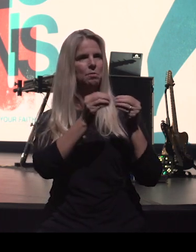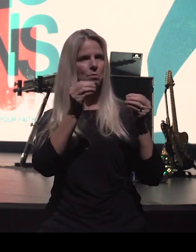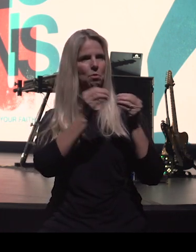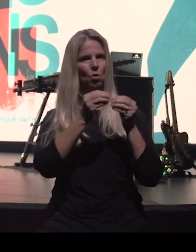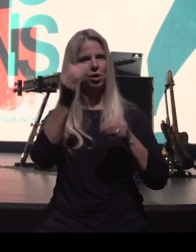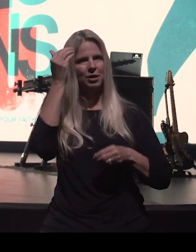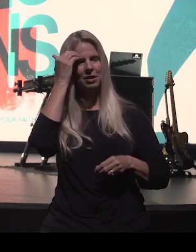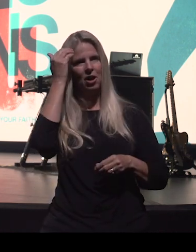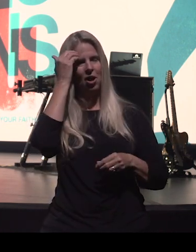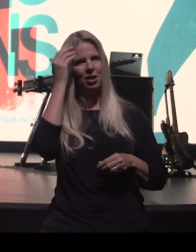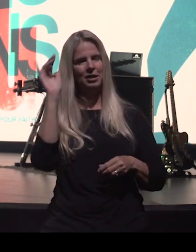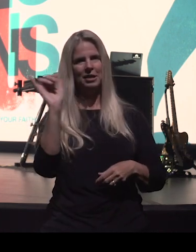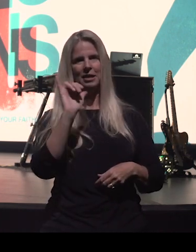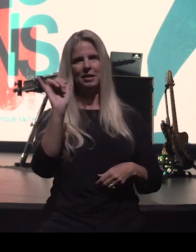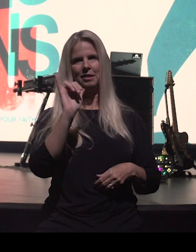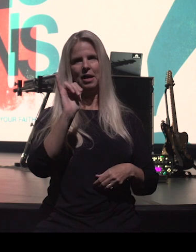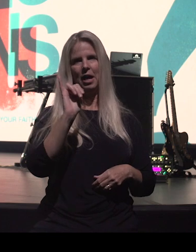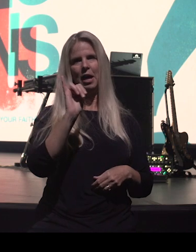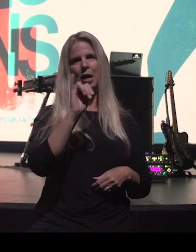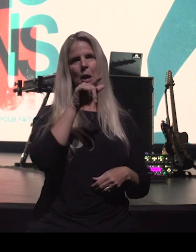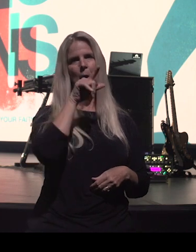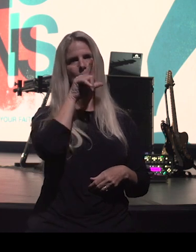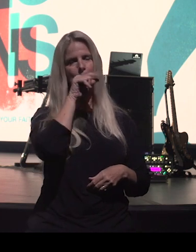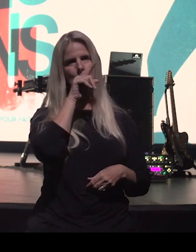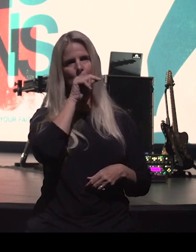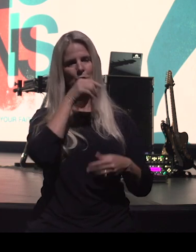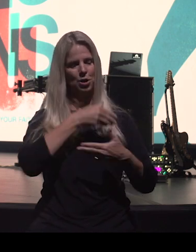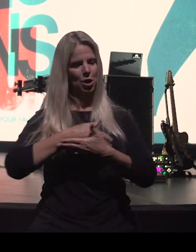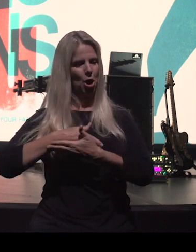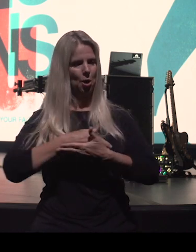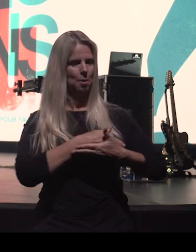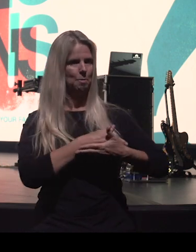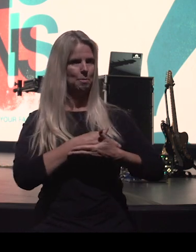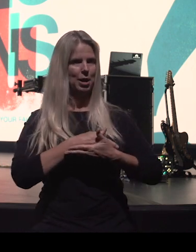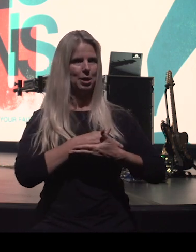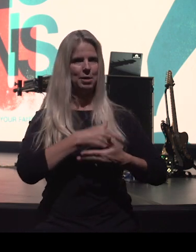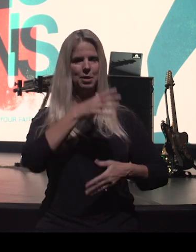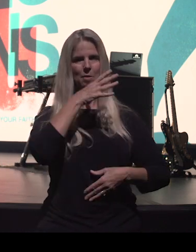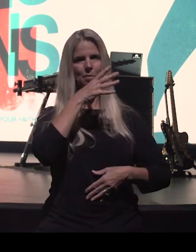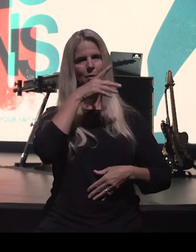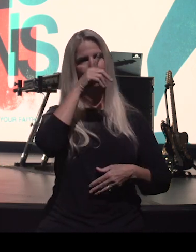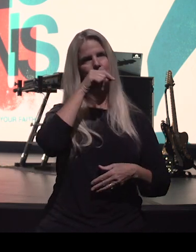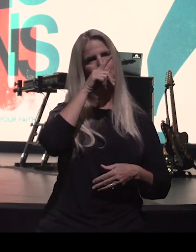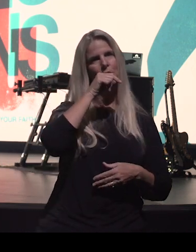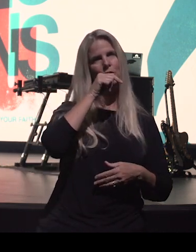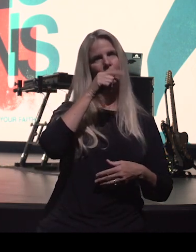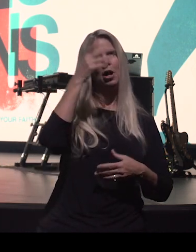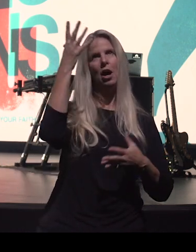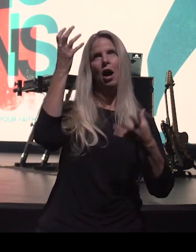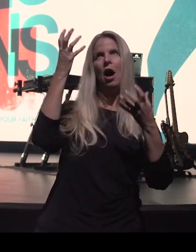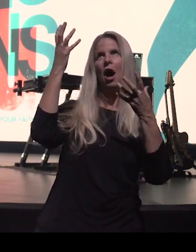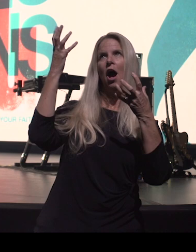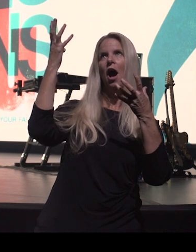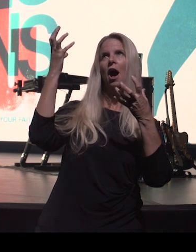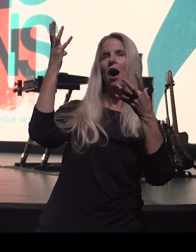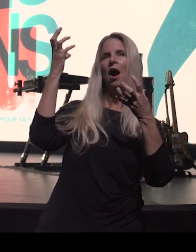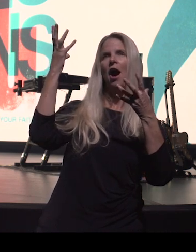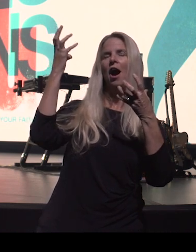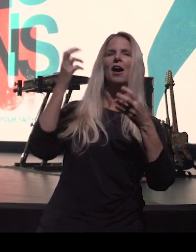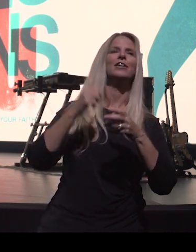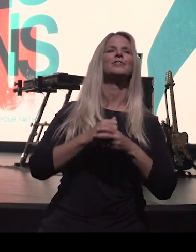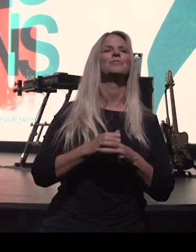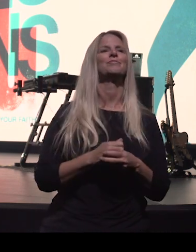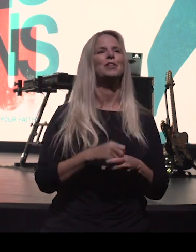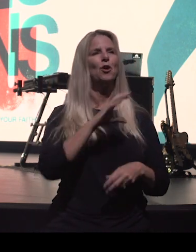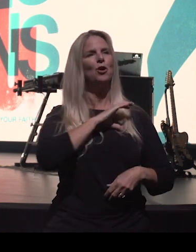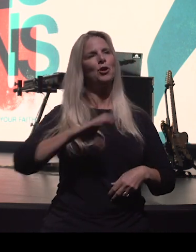those little, like when birds are babies and mom comes to the nest and they're just like this, like, oh, feed me, ha, ha, ha, ha. There's a bunch of Christians walking around like